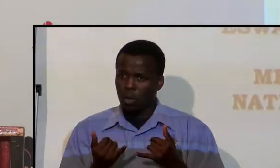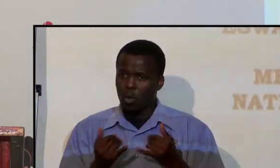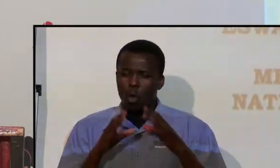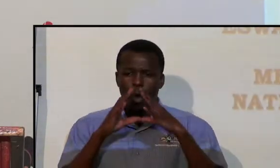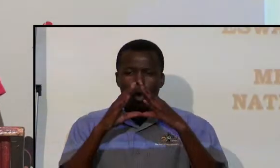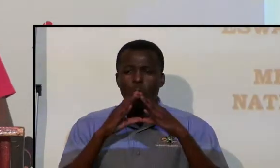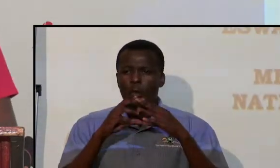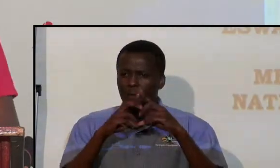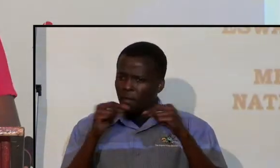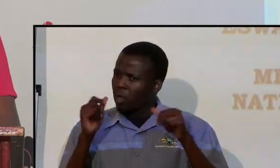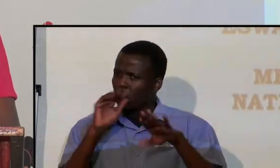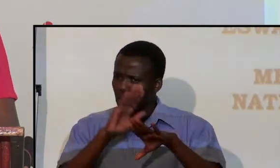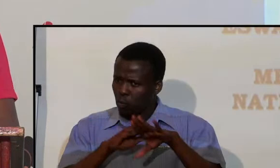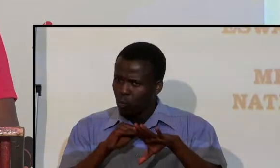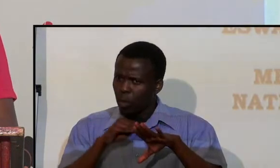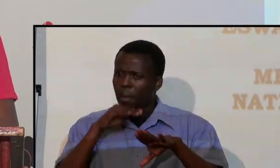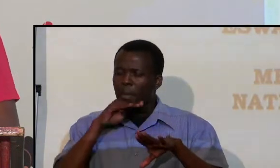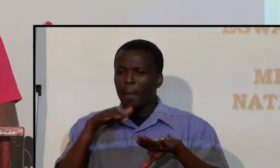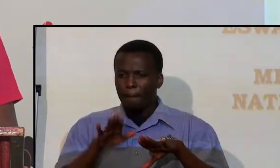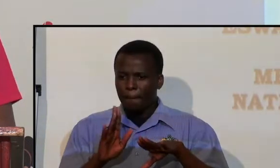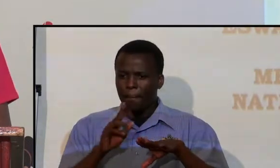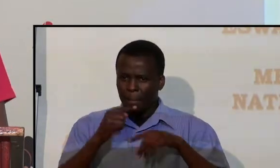And we are also